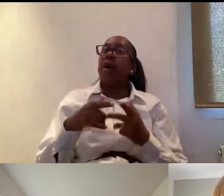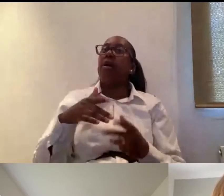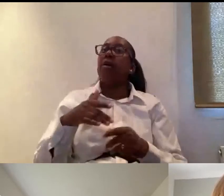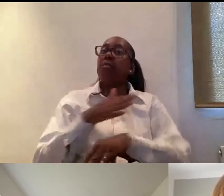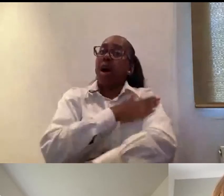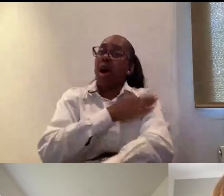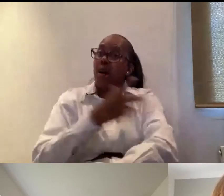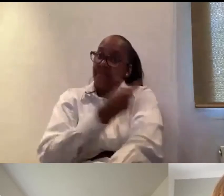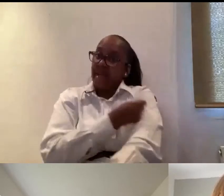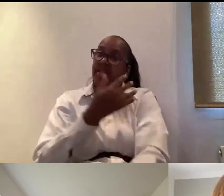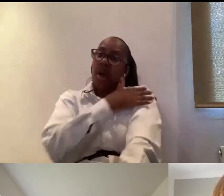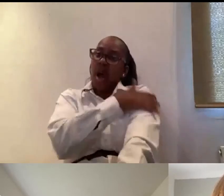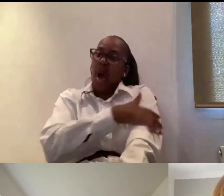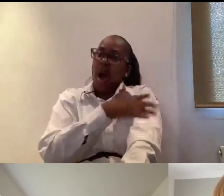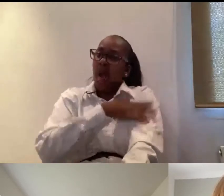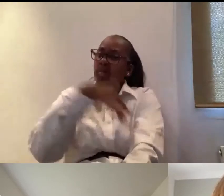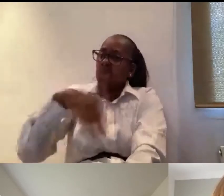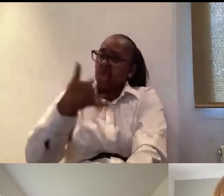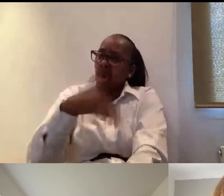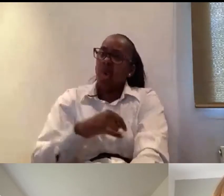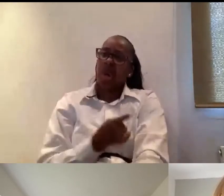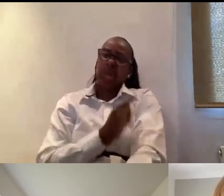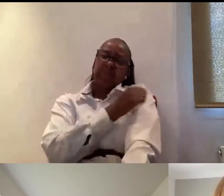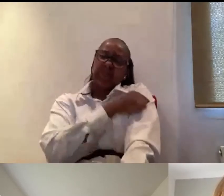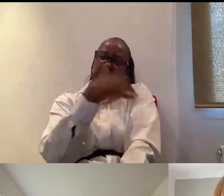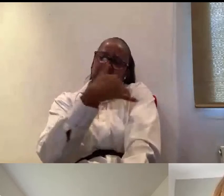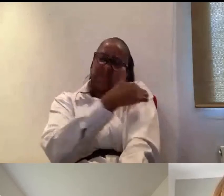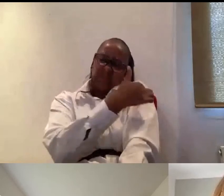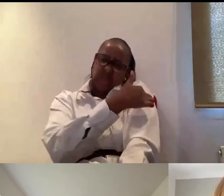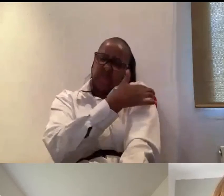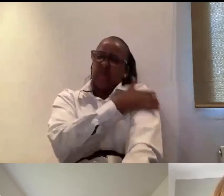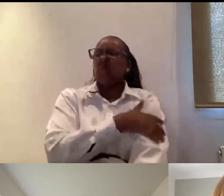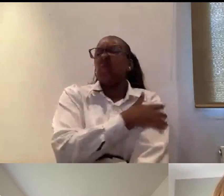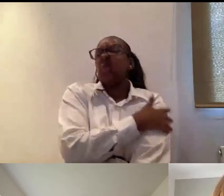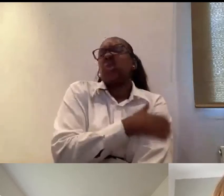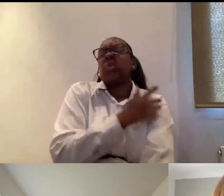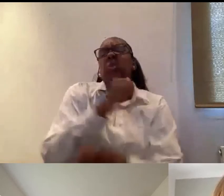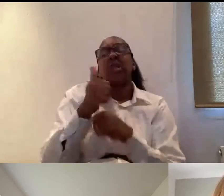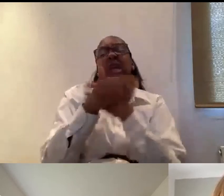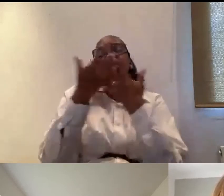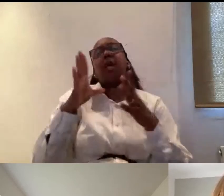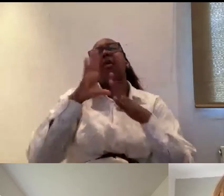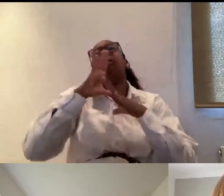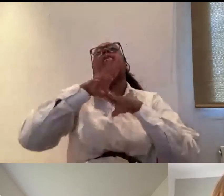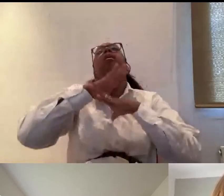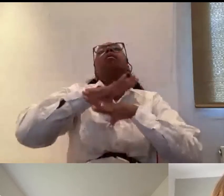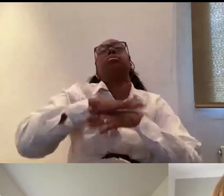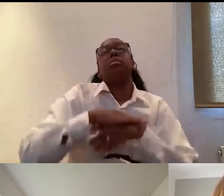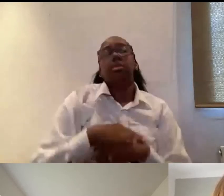sore arm or some just discomfort at the site of the injection. The next day you may feel tired and